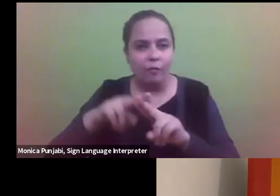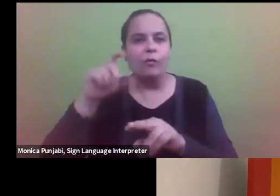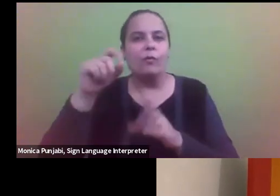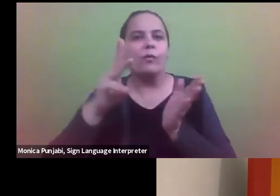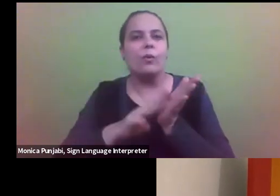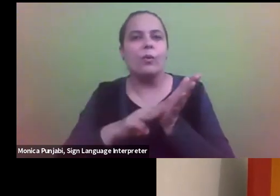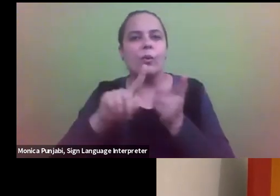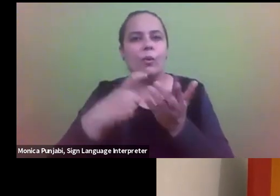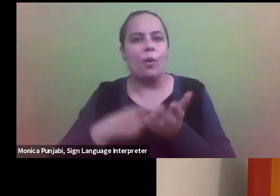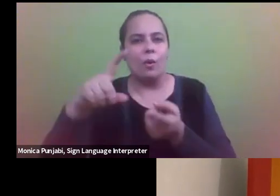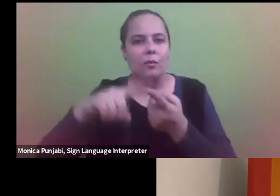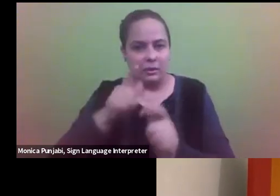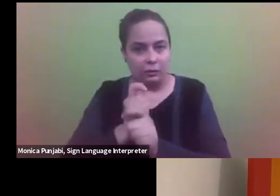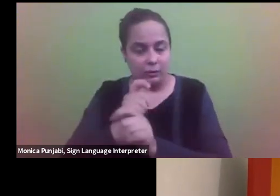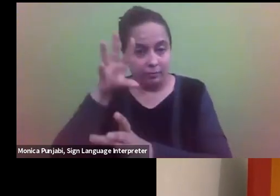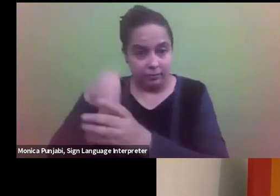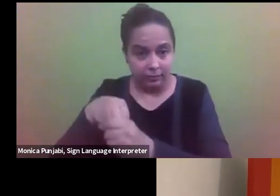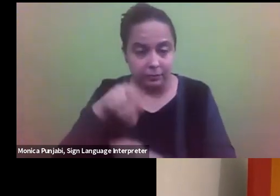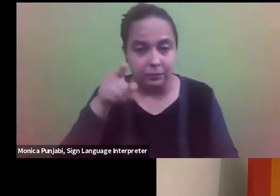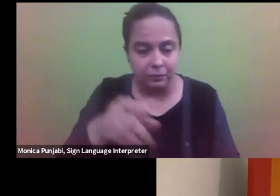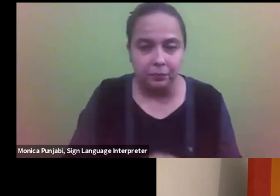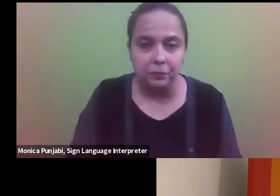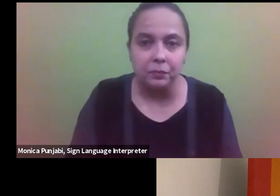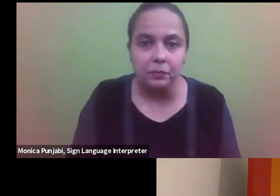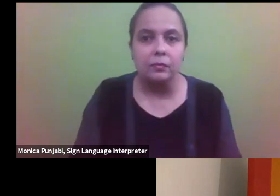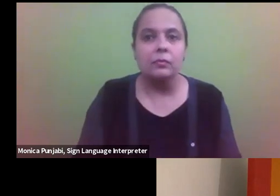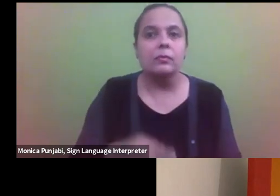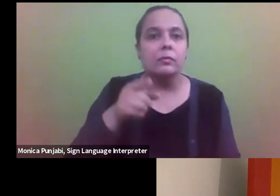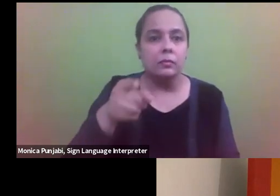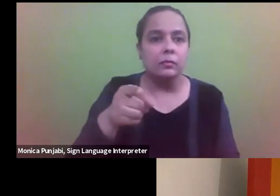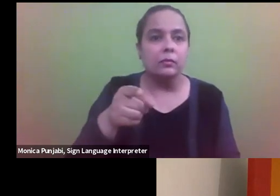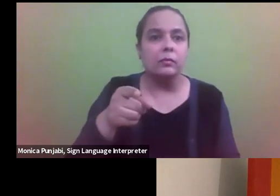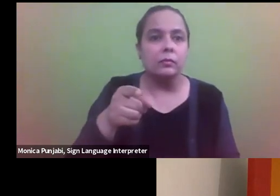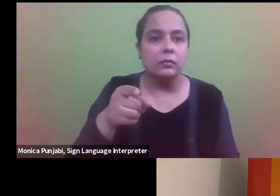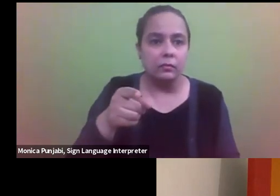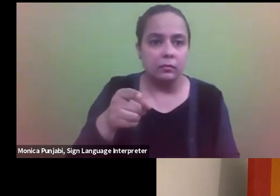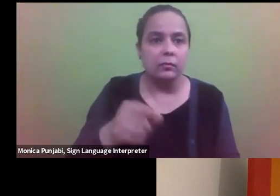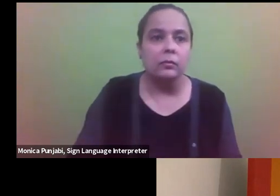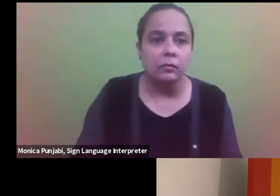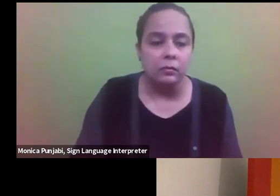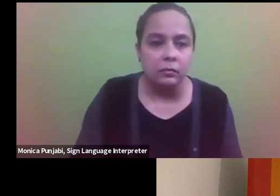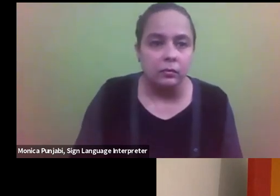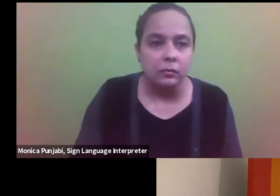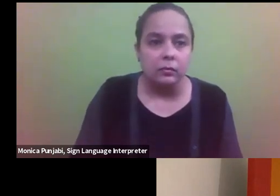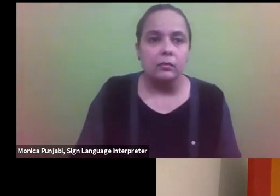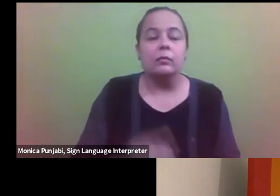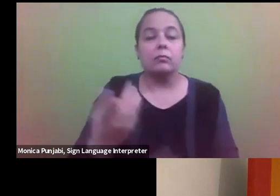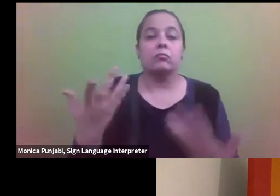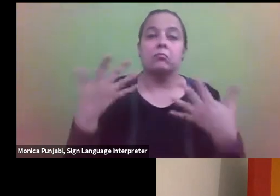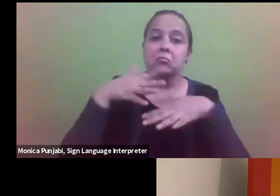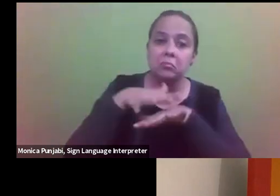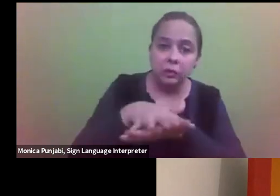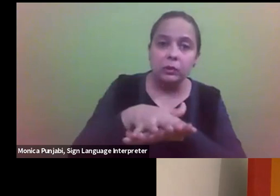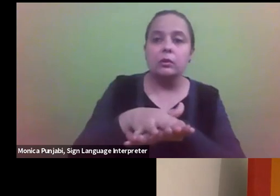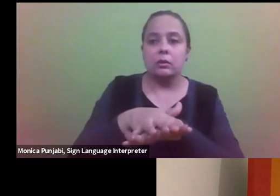and diversity and inclusion domains, Kanishka specializes in increasing sustainable and inclusive solutions for his